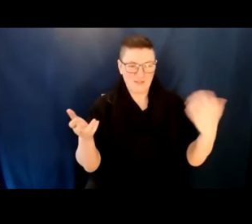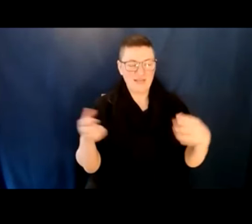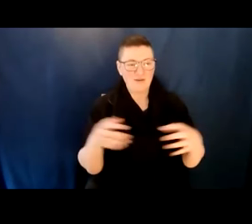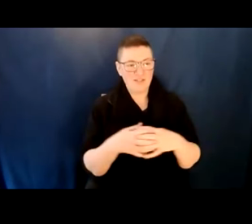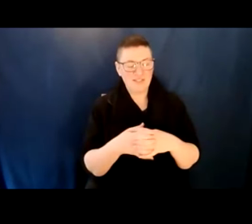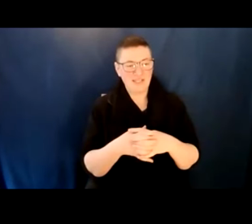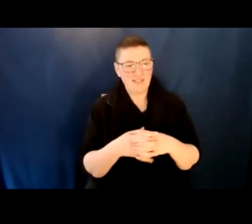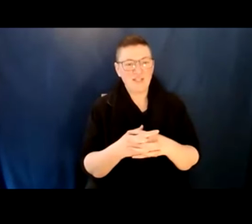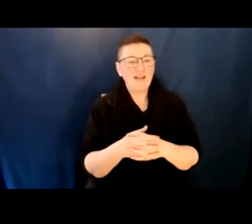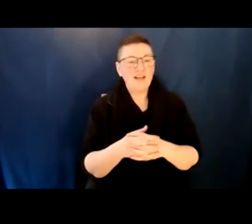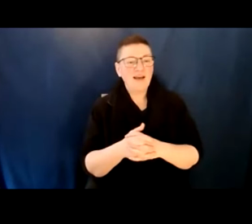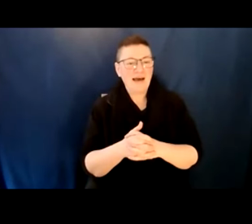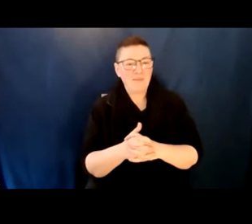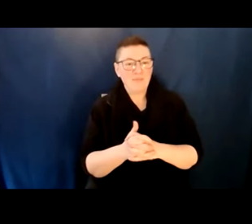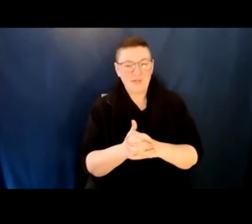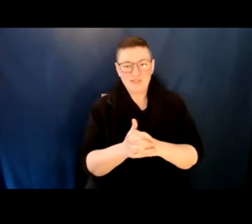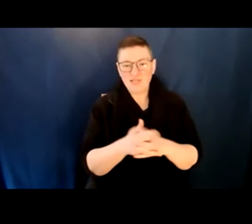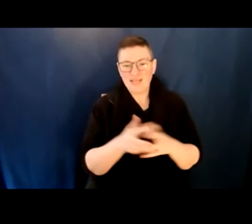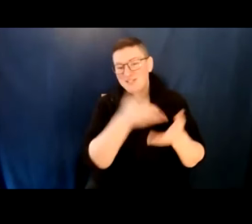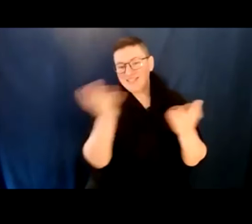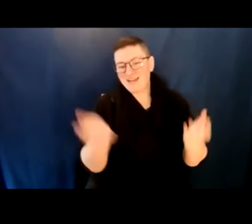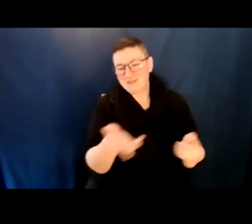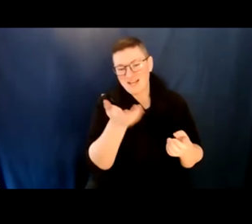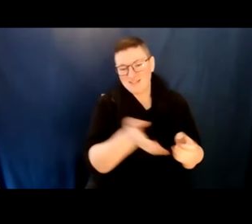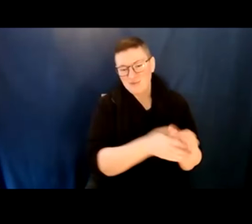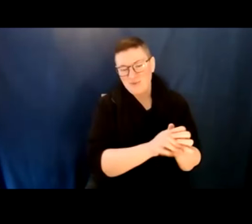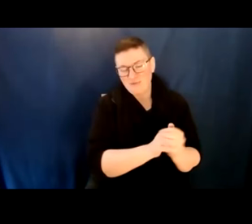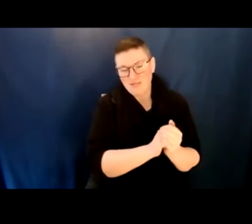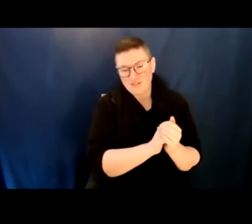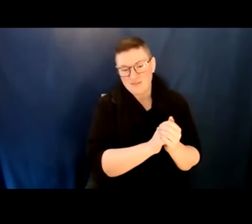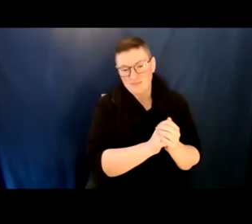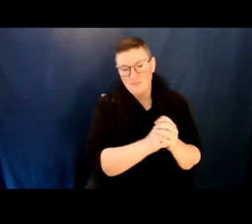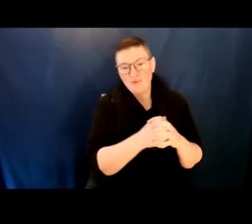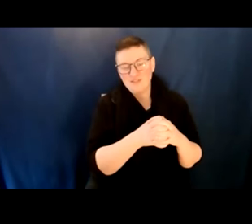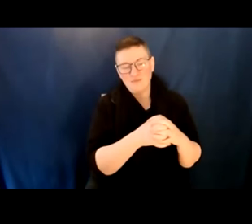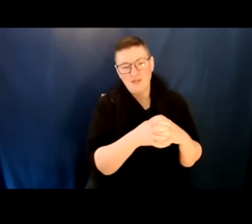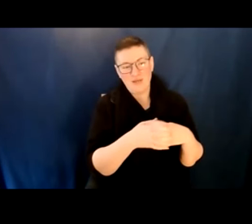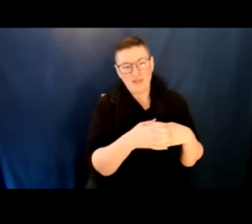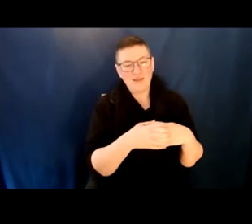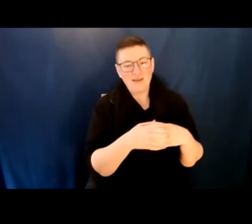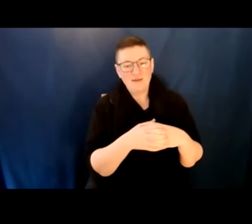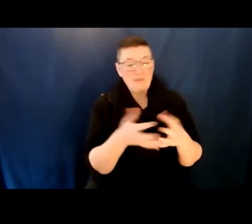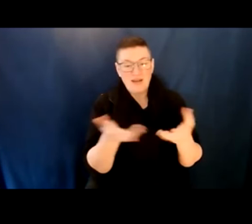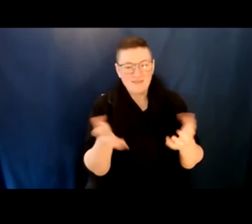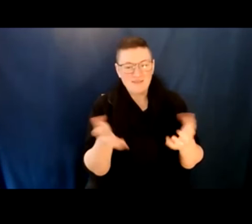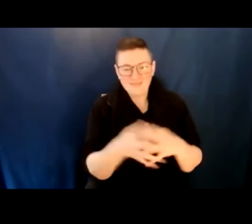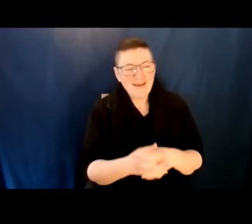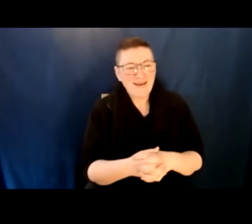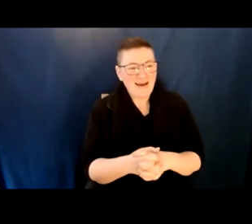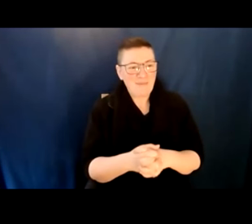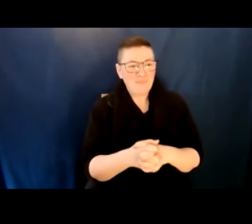and as it turns out, not just in English, but certainly English is the language that I assume everyone here is mostly familiar with. Maybe not,